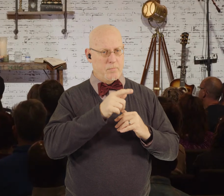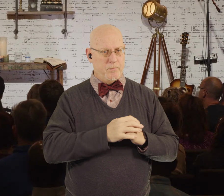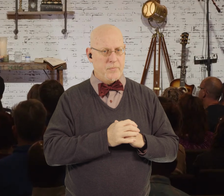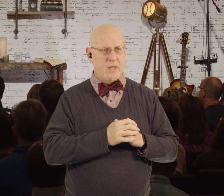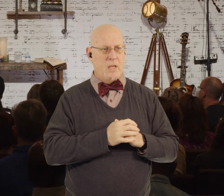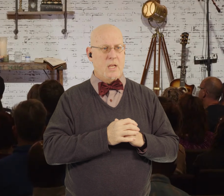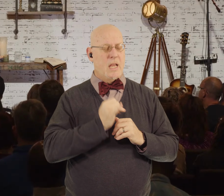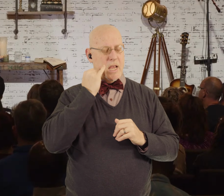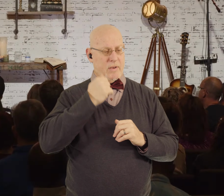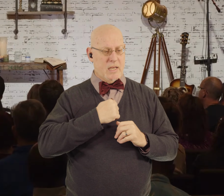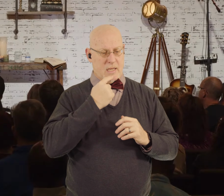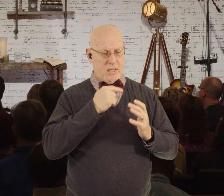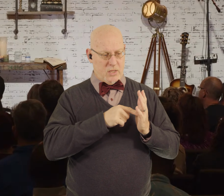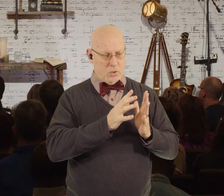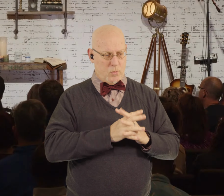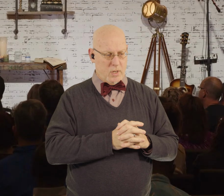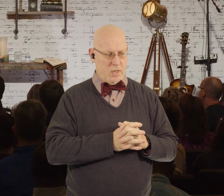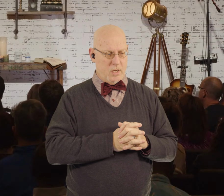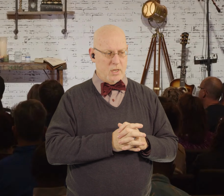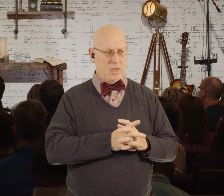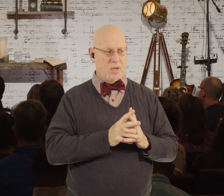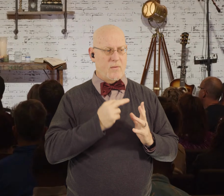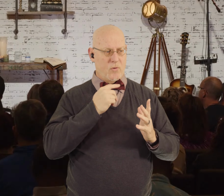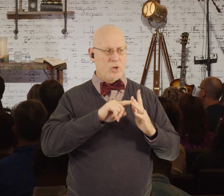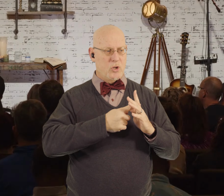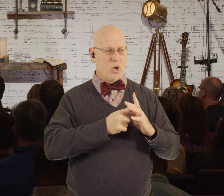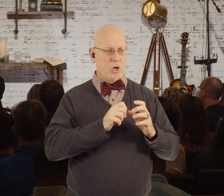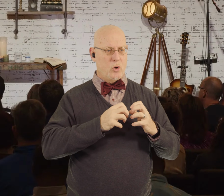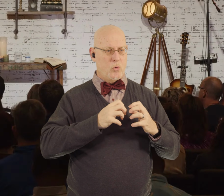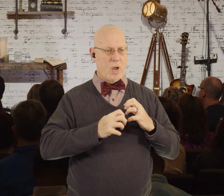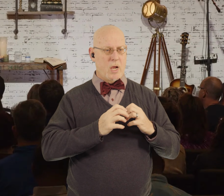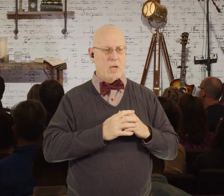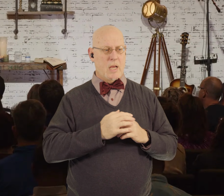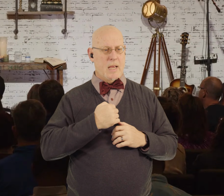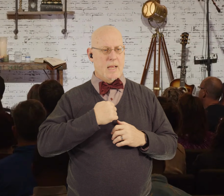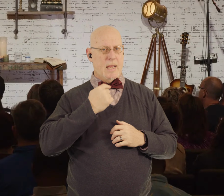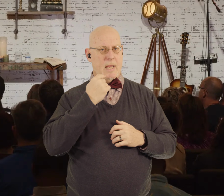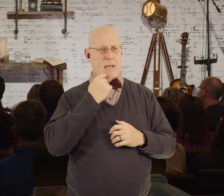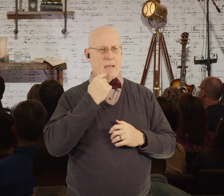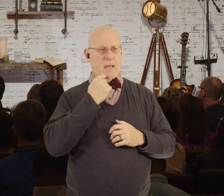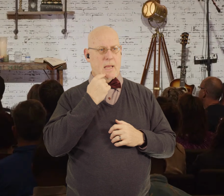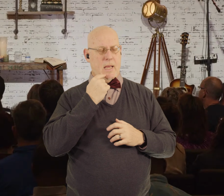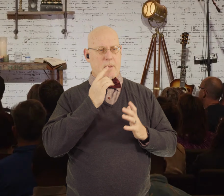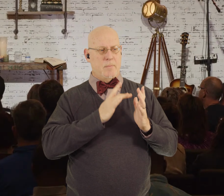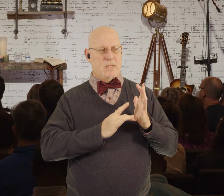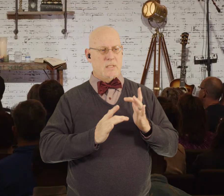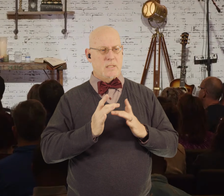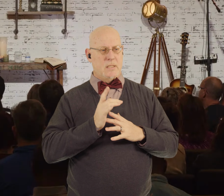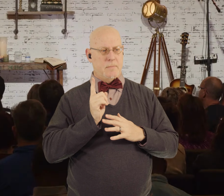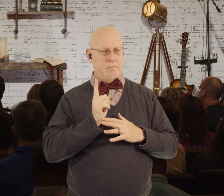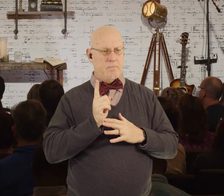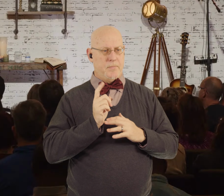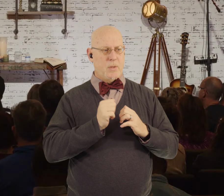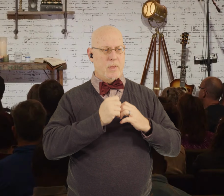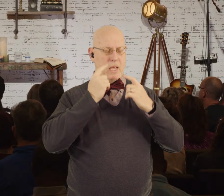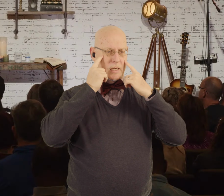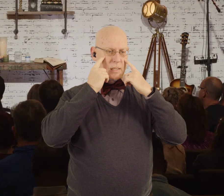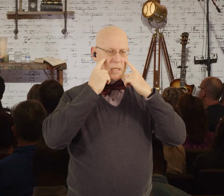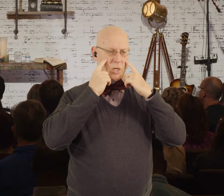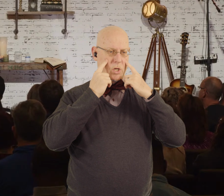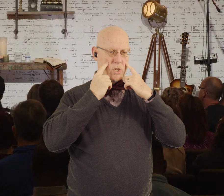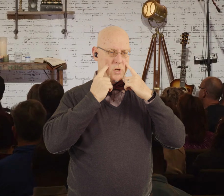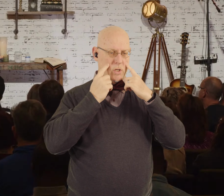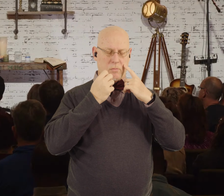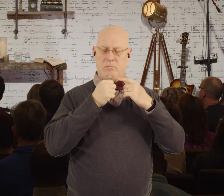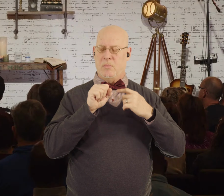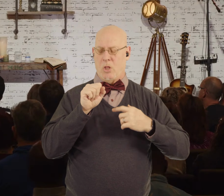to hear from him. And if I may put it this way, he said as his voice began to crack, I miss him.